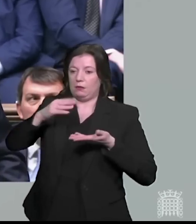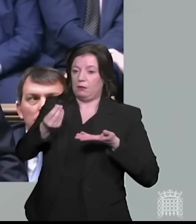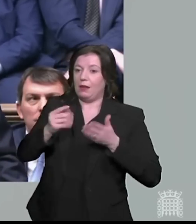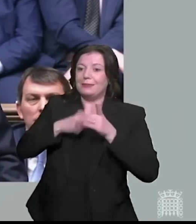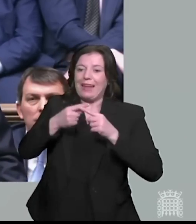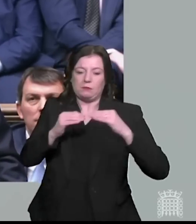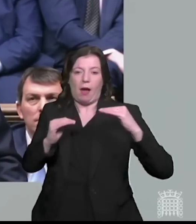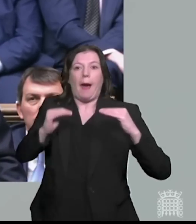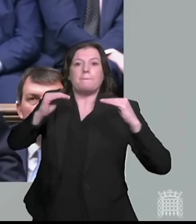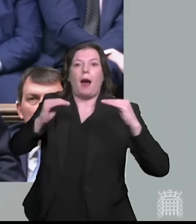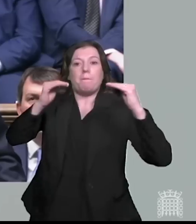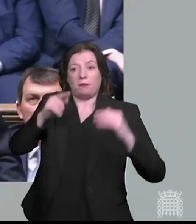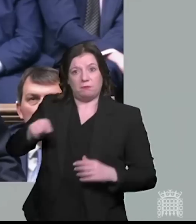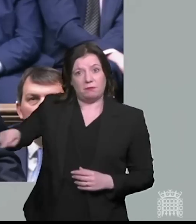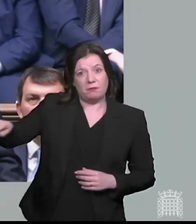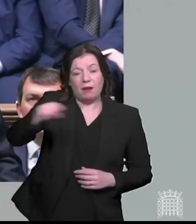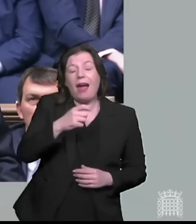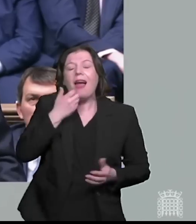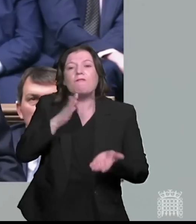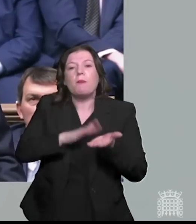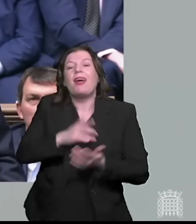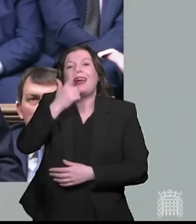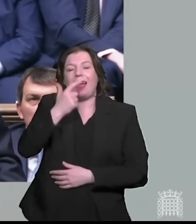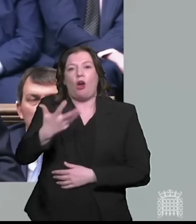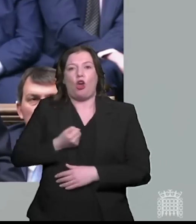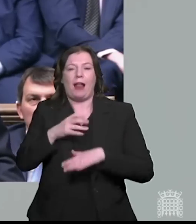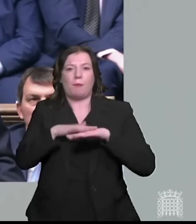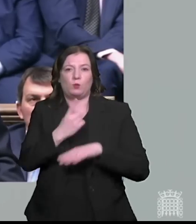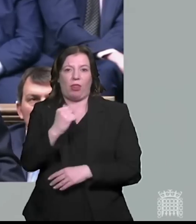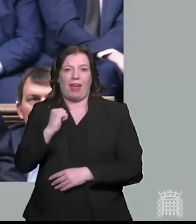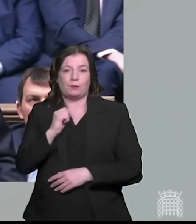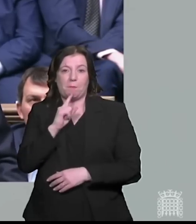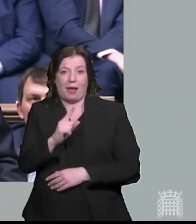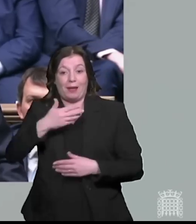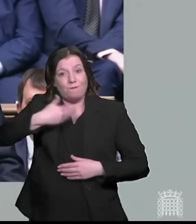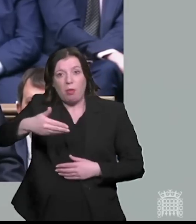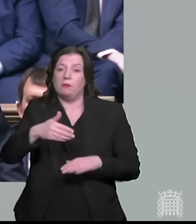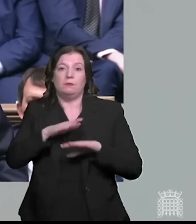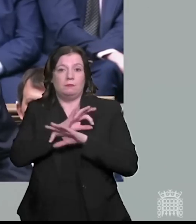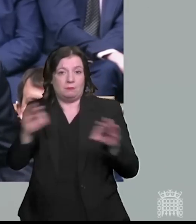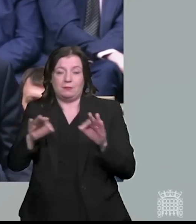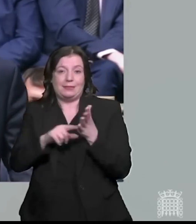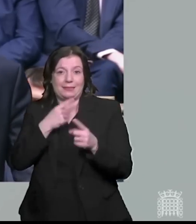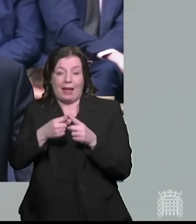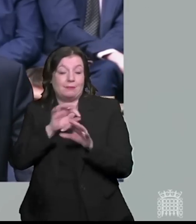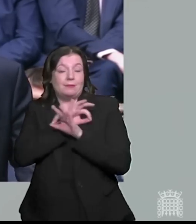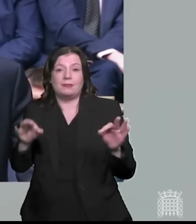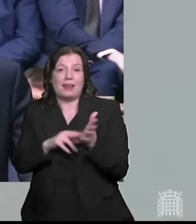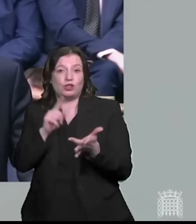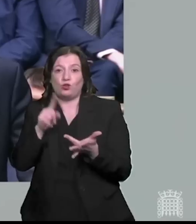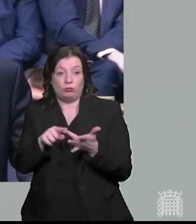our country can earn £1,000 a month without paying a penny of tax or national insurance.